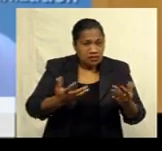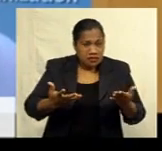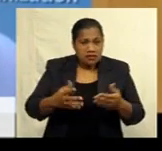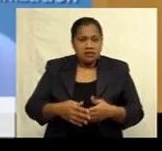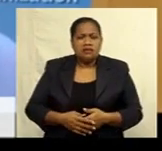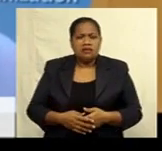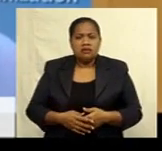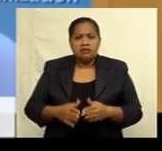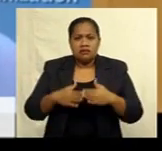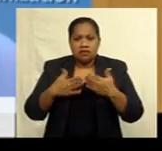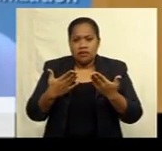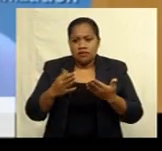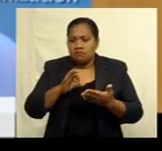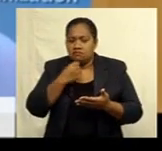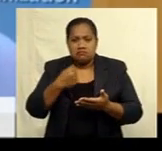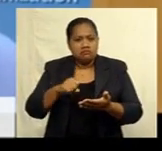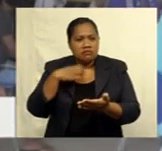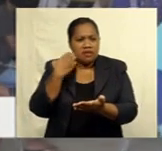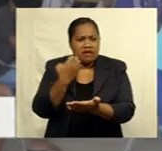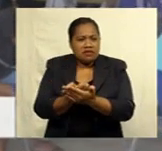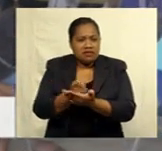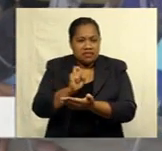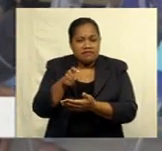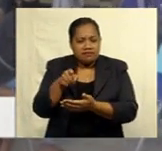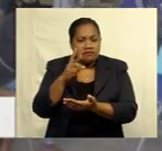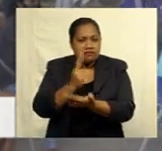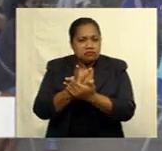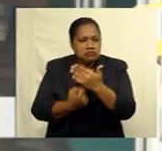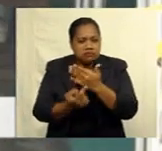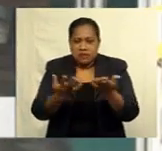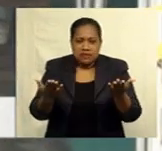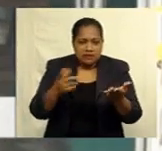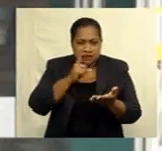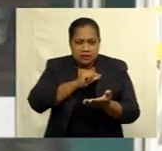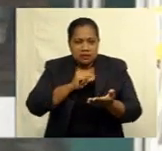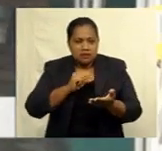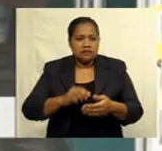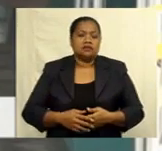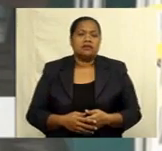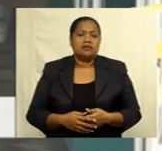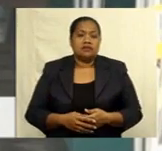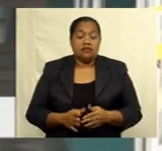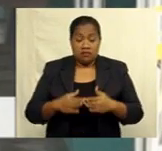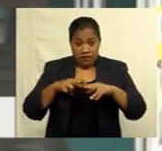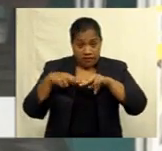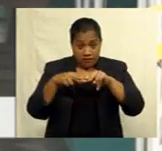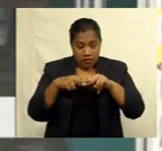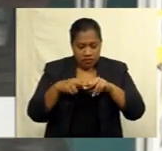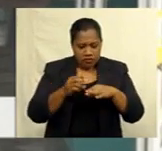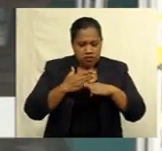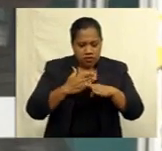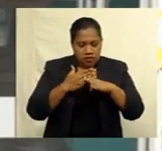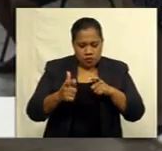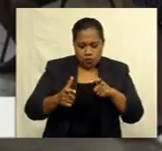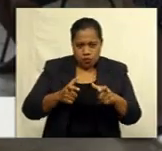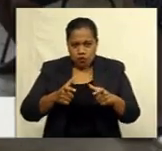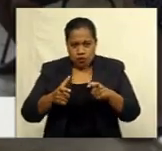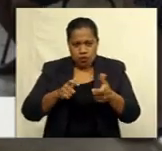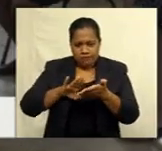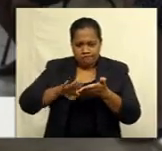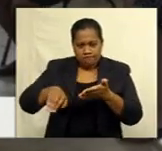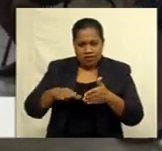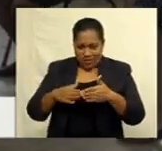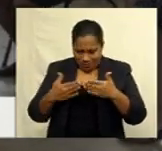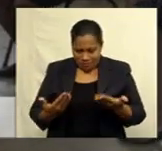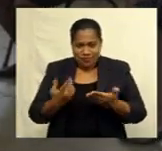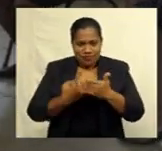to ascertain whether or not that is the case. Fiji, on the other hand, is working towards controlling and eliminating the current Delta variant